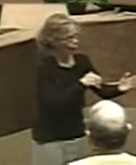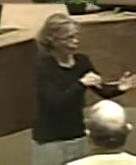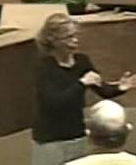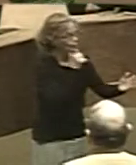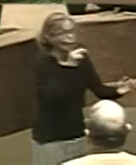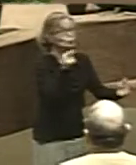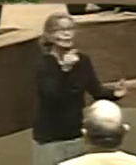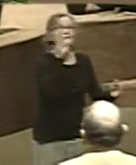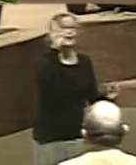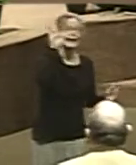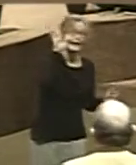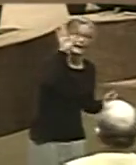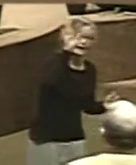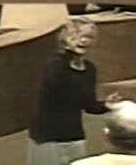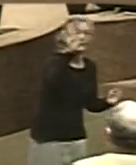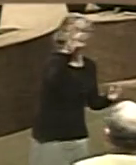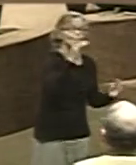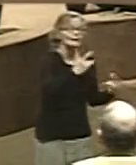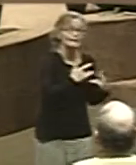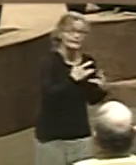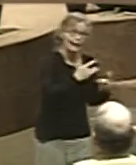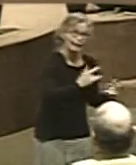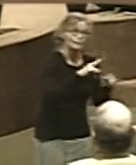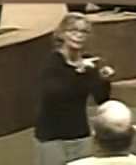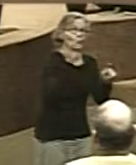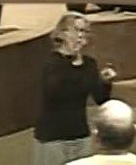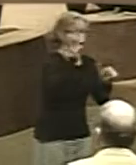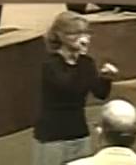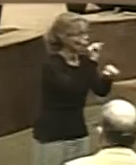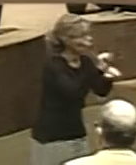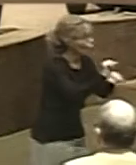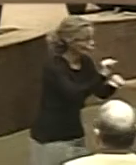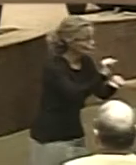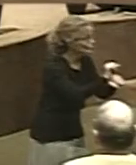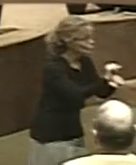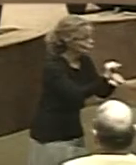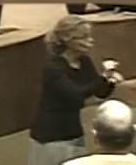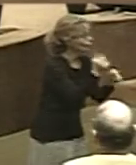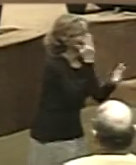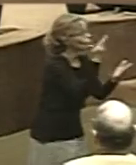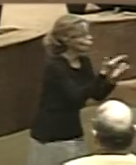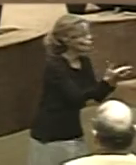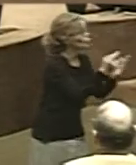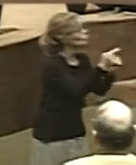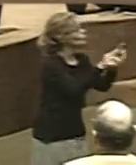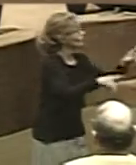way, but his works to be manifested.